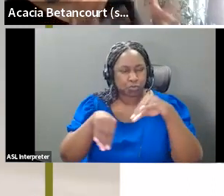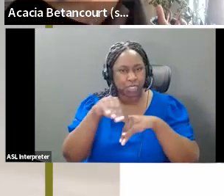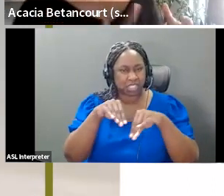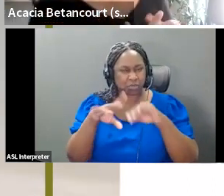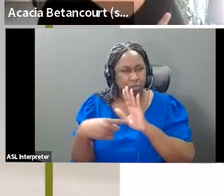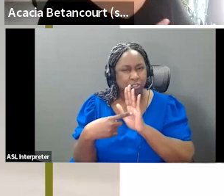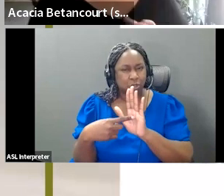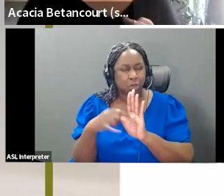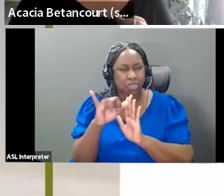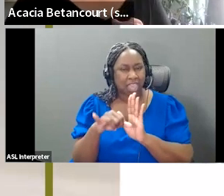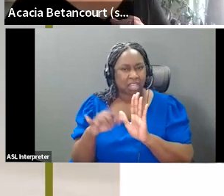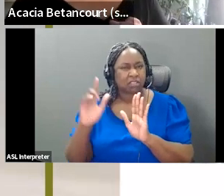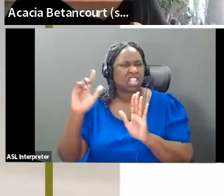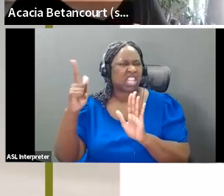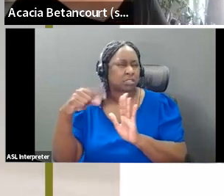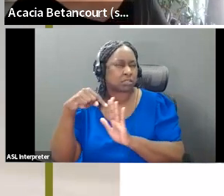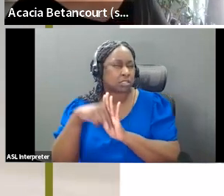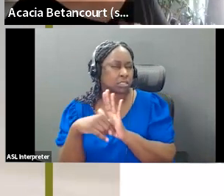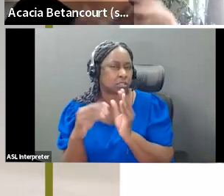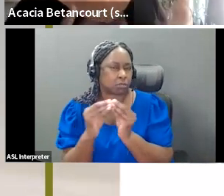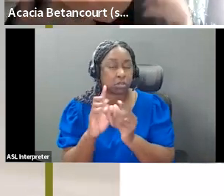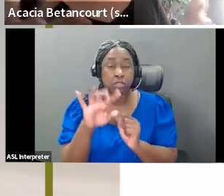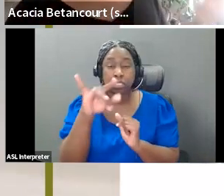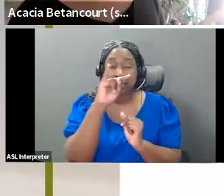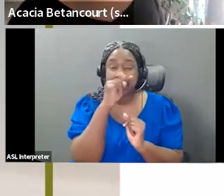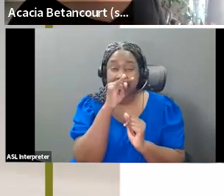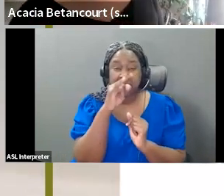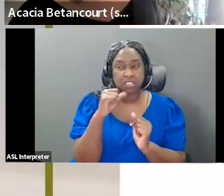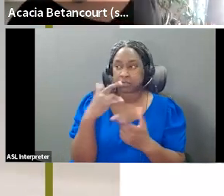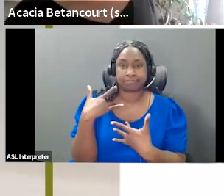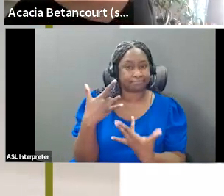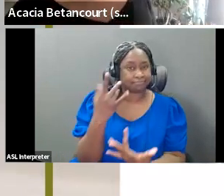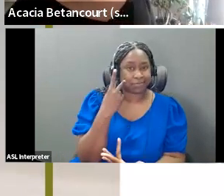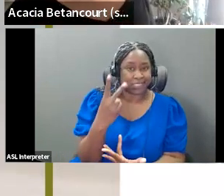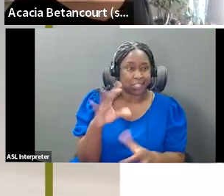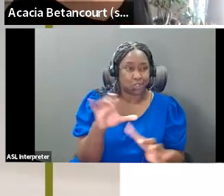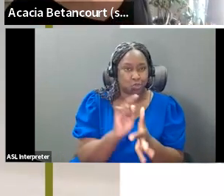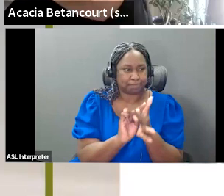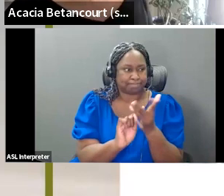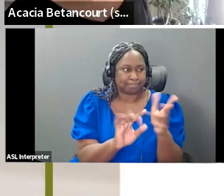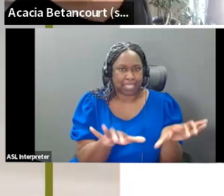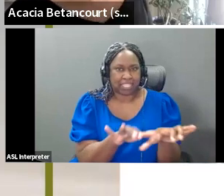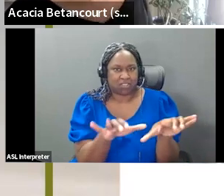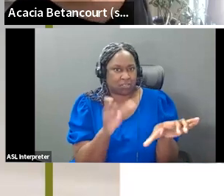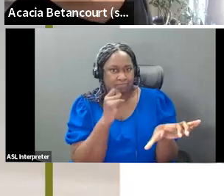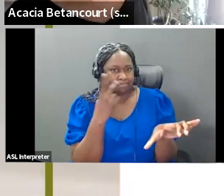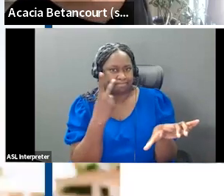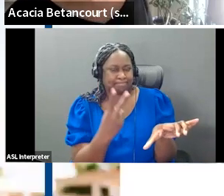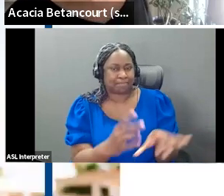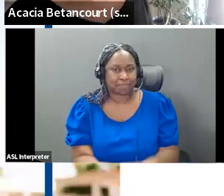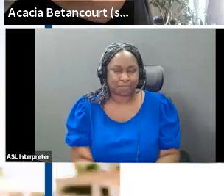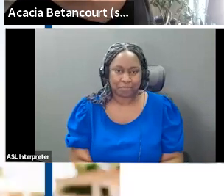get into this in a bit, but, kids that you don't typically see doing certain activities.